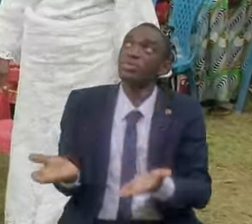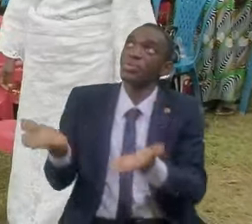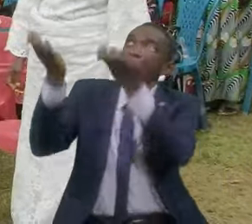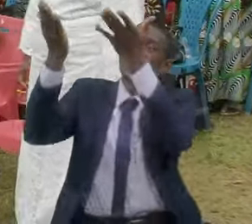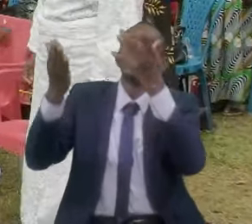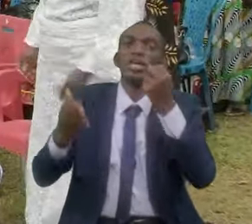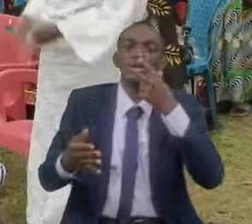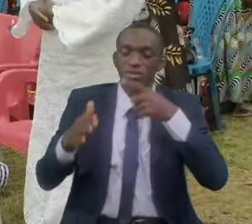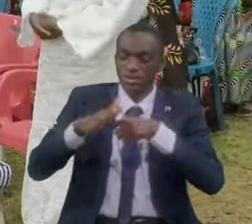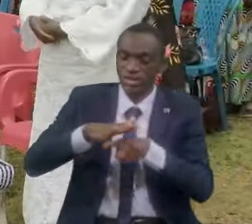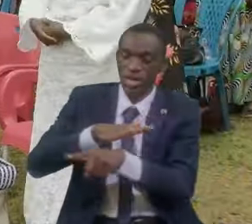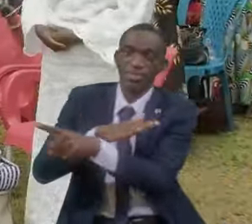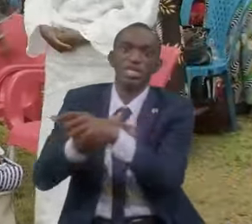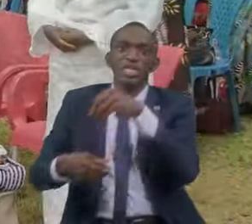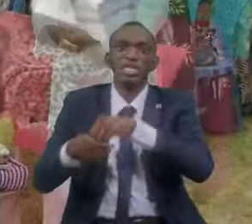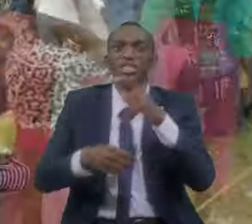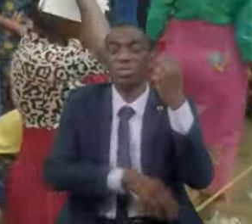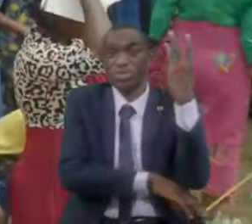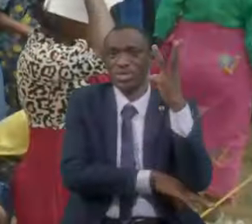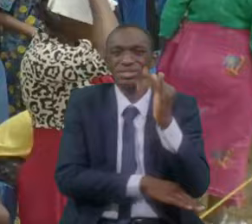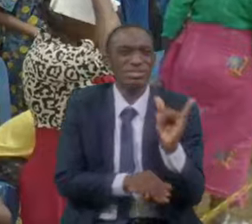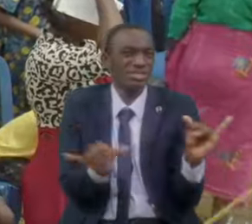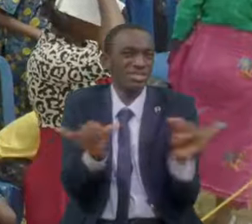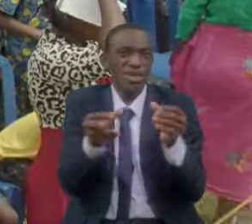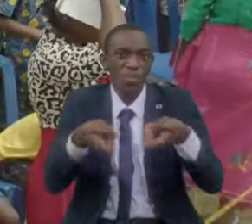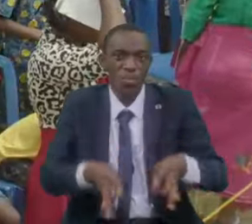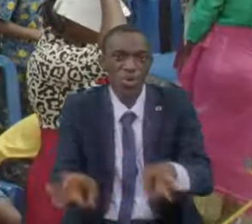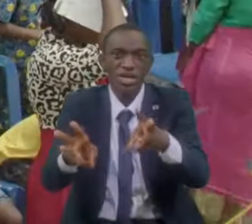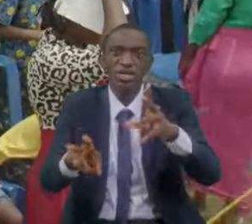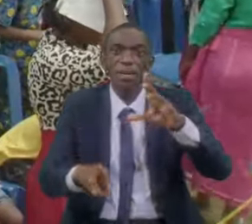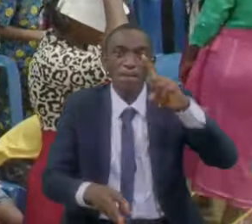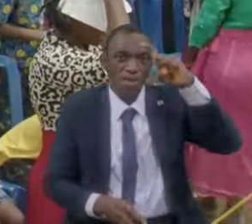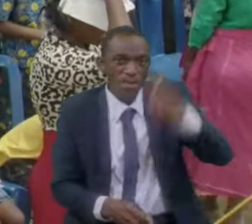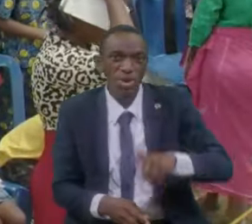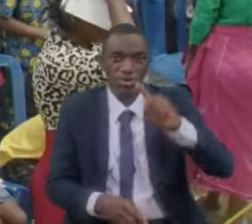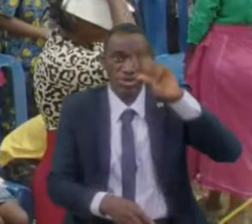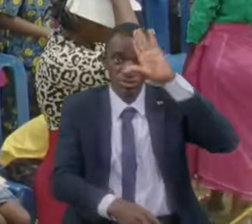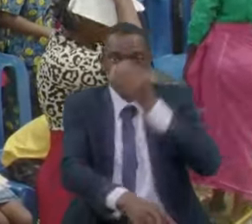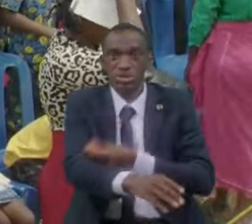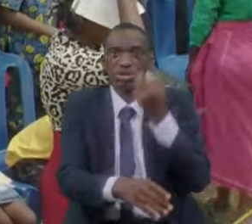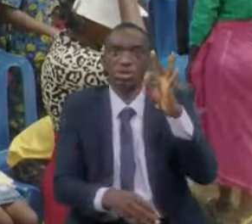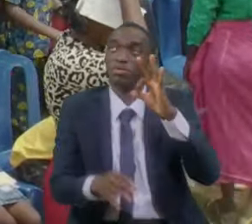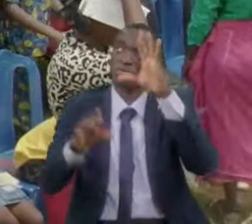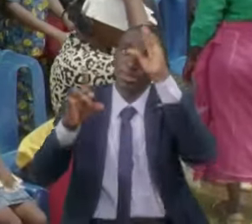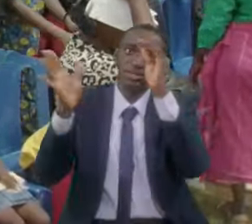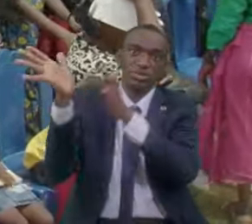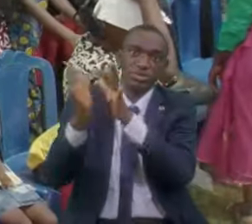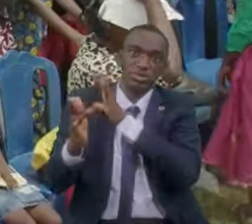so must the Son of Man be lifted up on the cross,